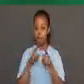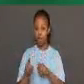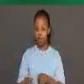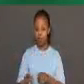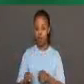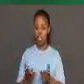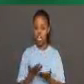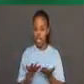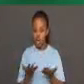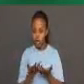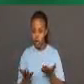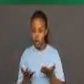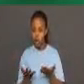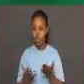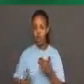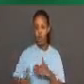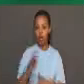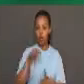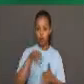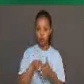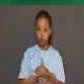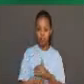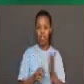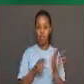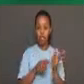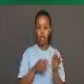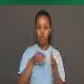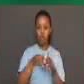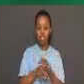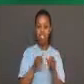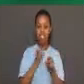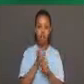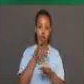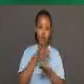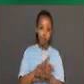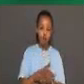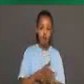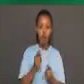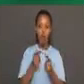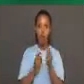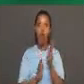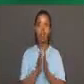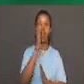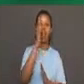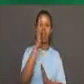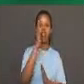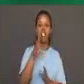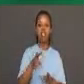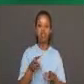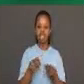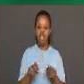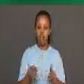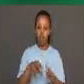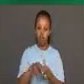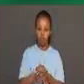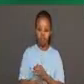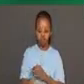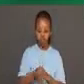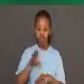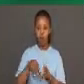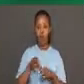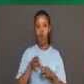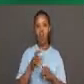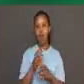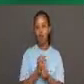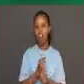substances around that are made in the leaves and taken up from the soil.